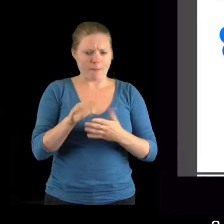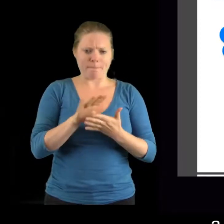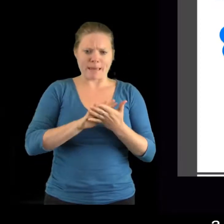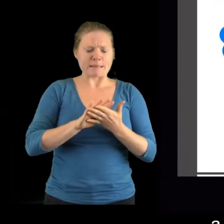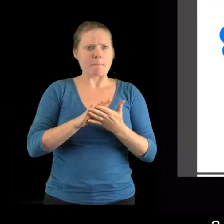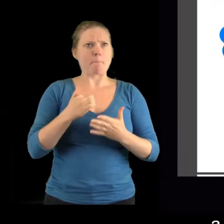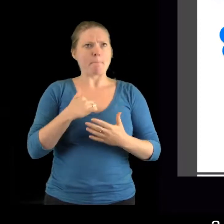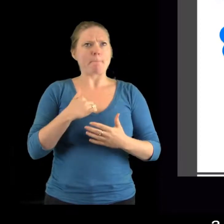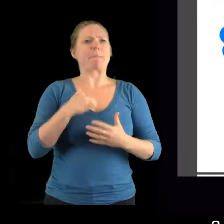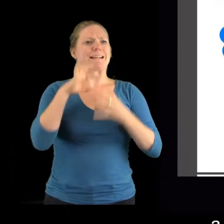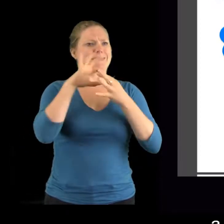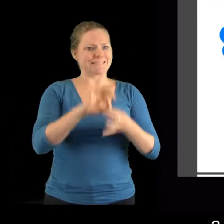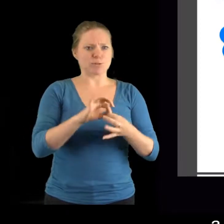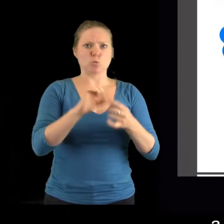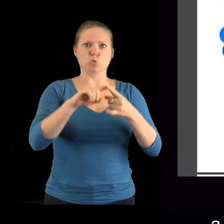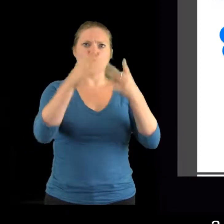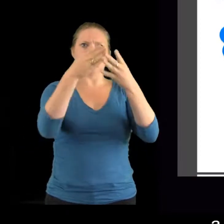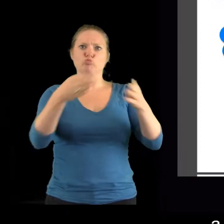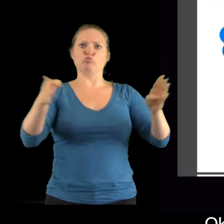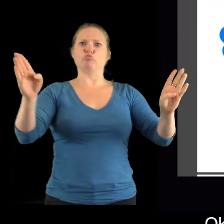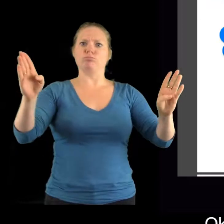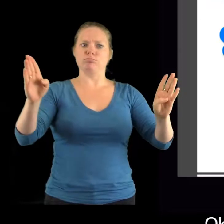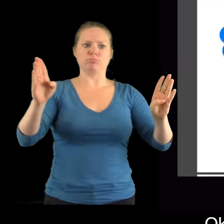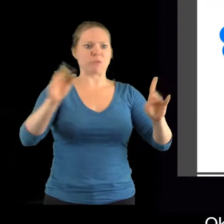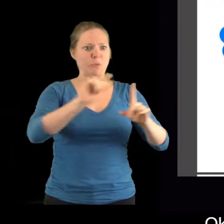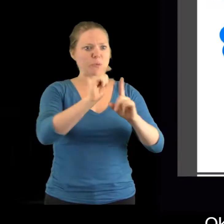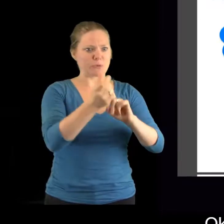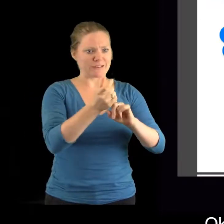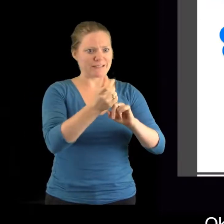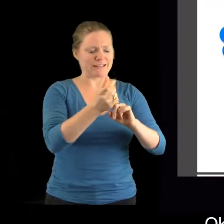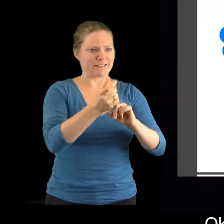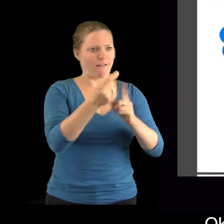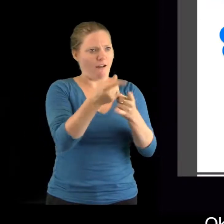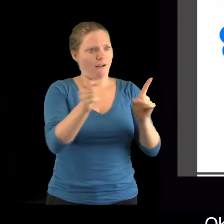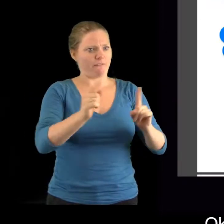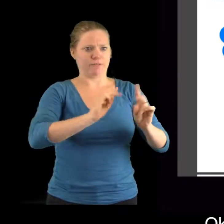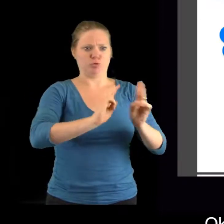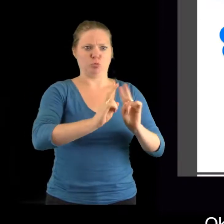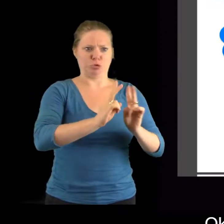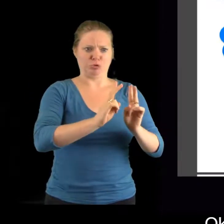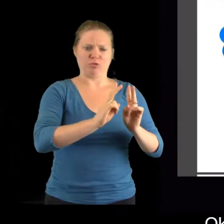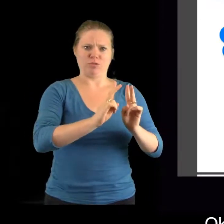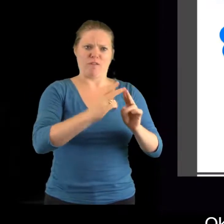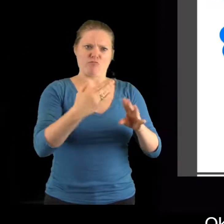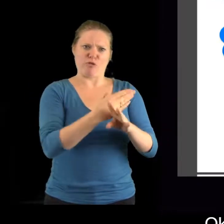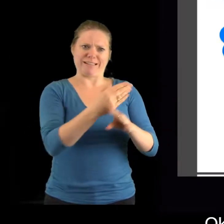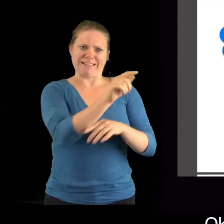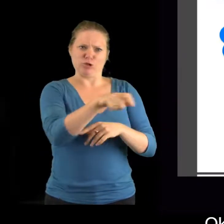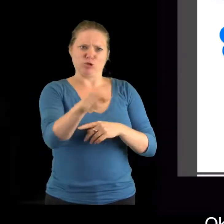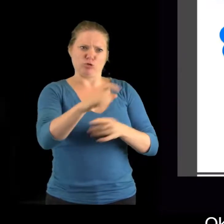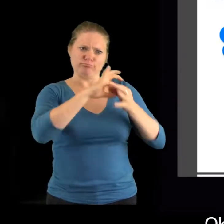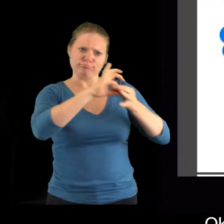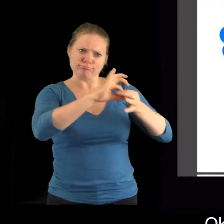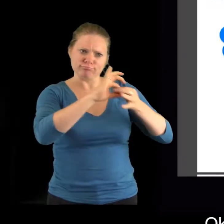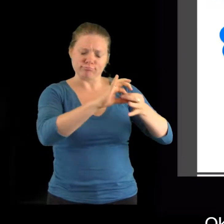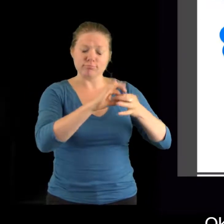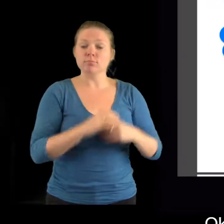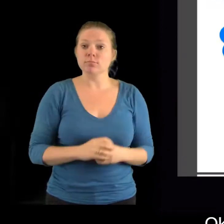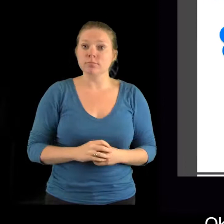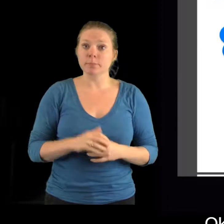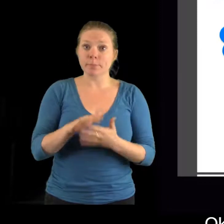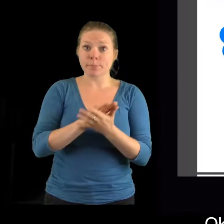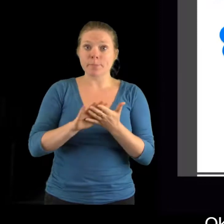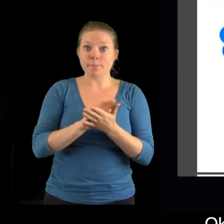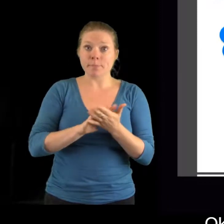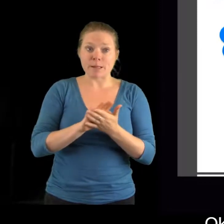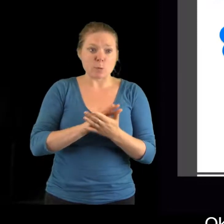wider community of practice. Okay, that community of practice is connected locally from within